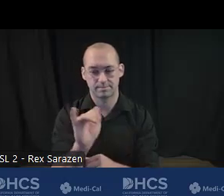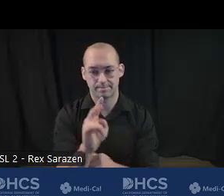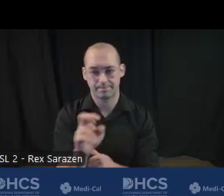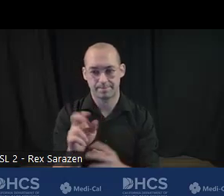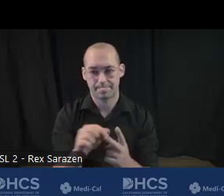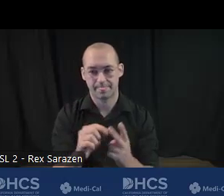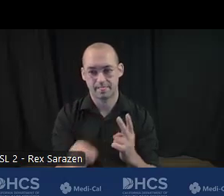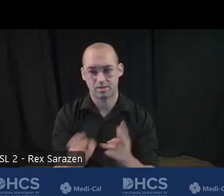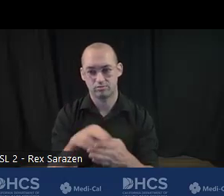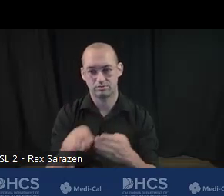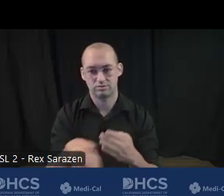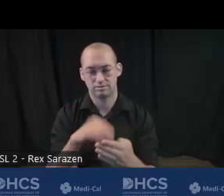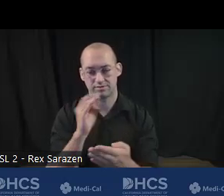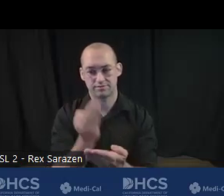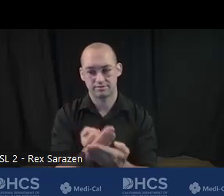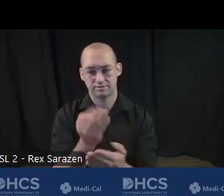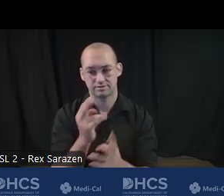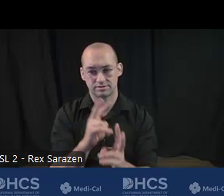results of this fiscal analysis will help